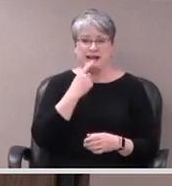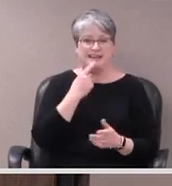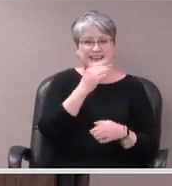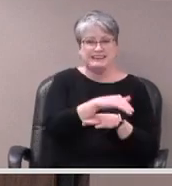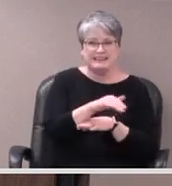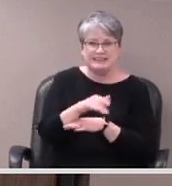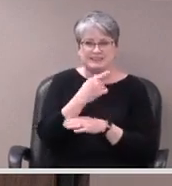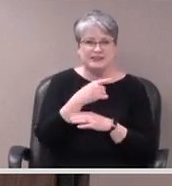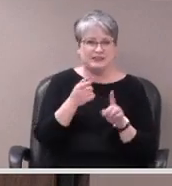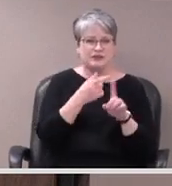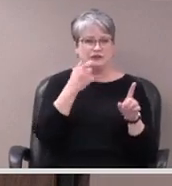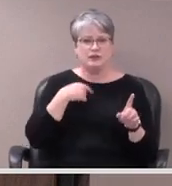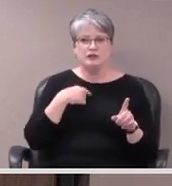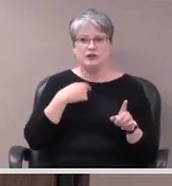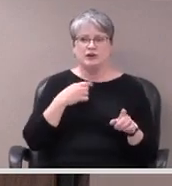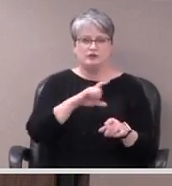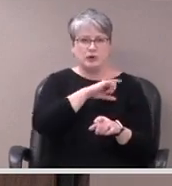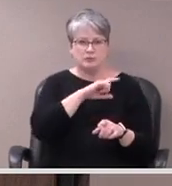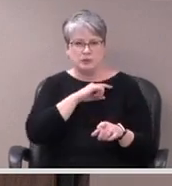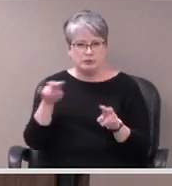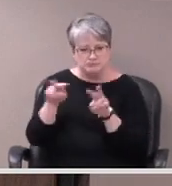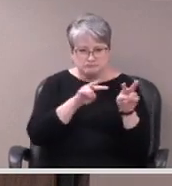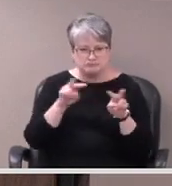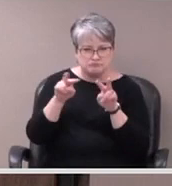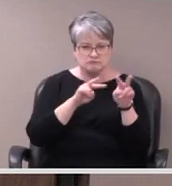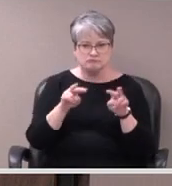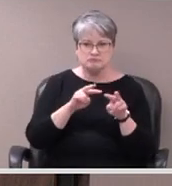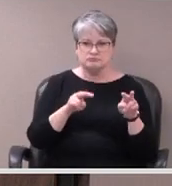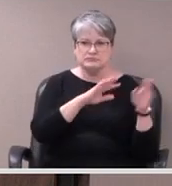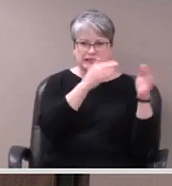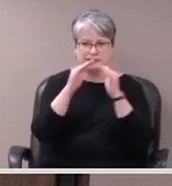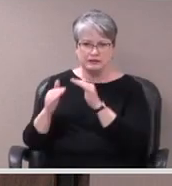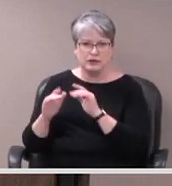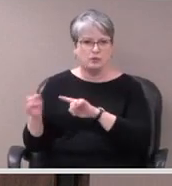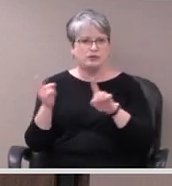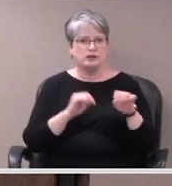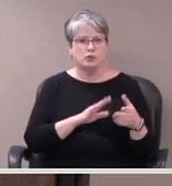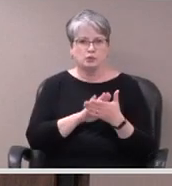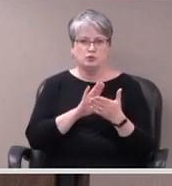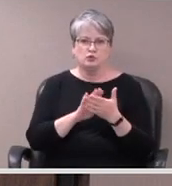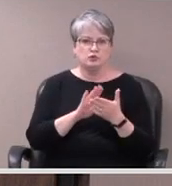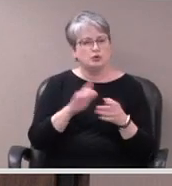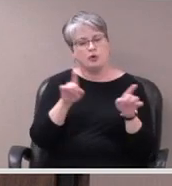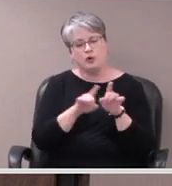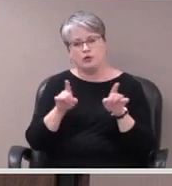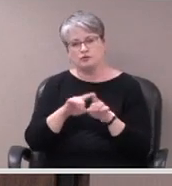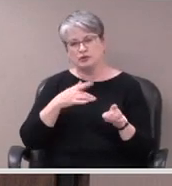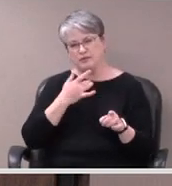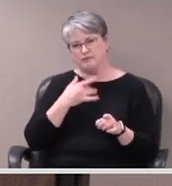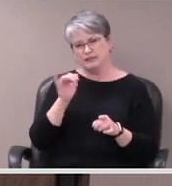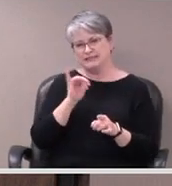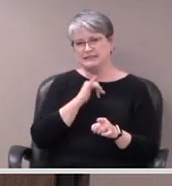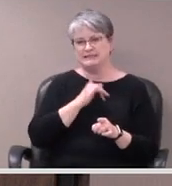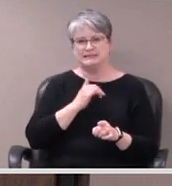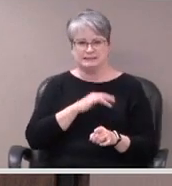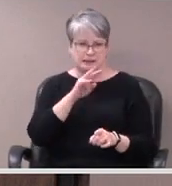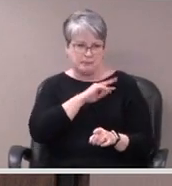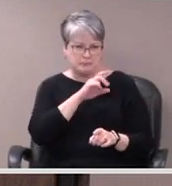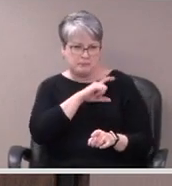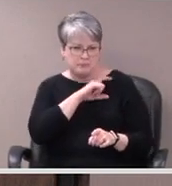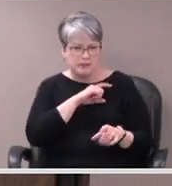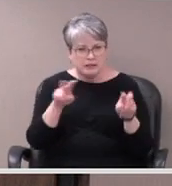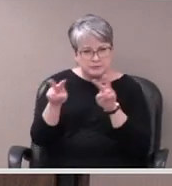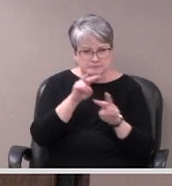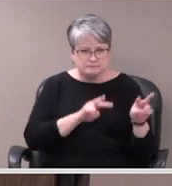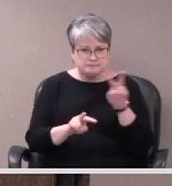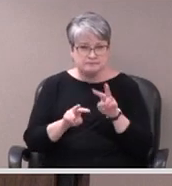evening, from policing neighborhoods to go to school where they will be policed. What does that feel like? Have